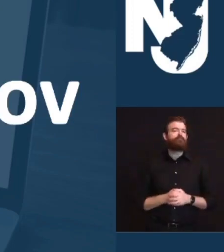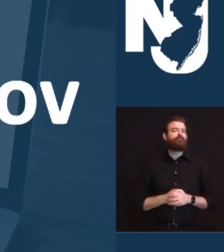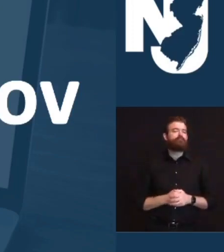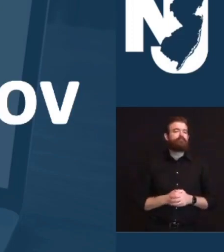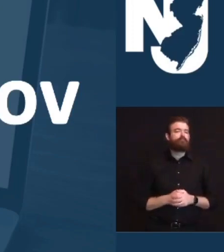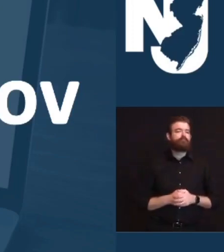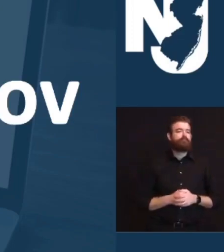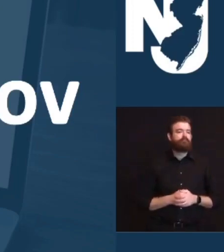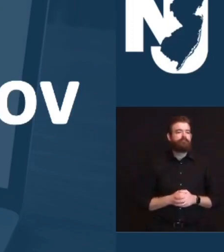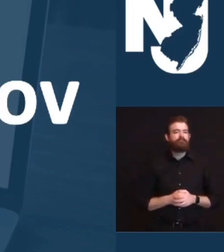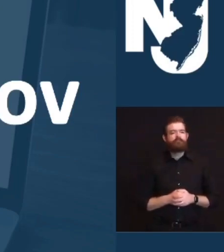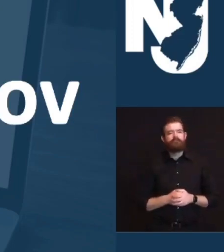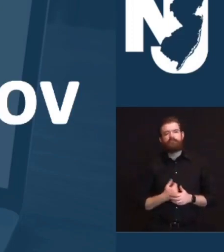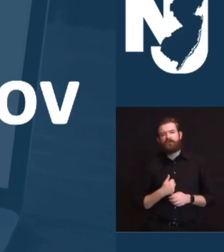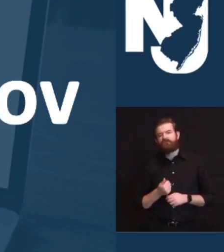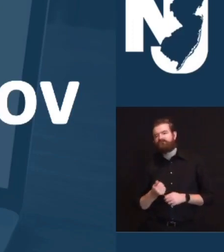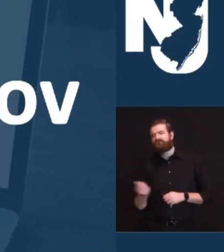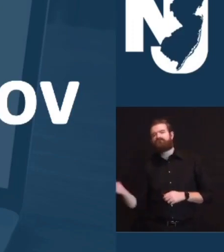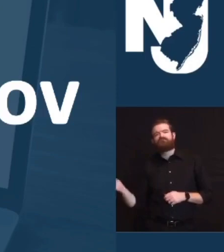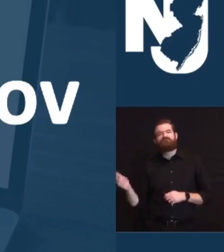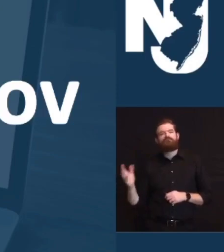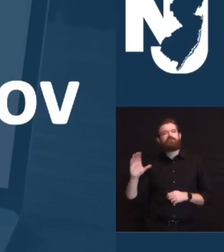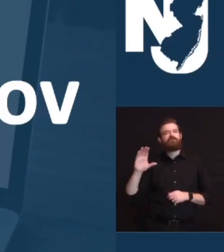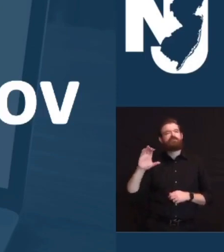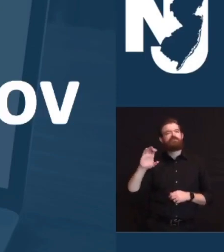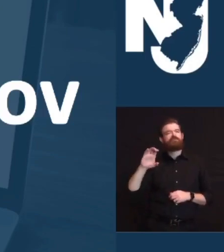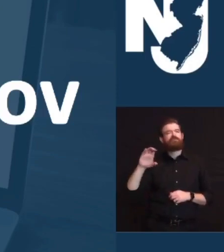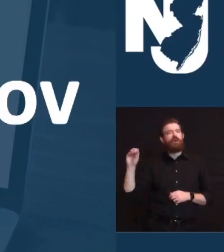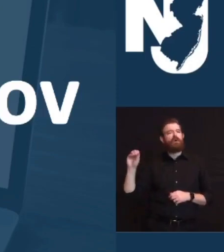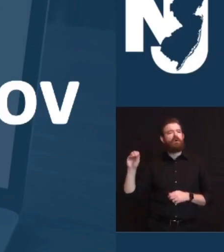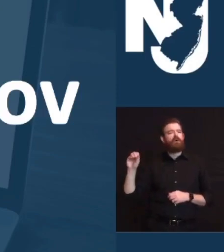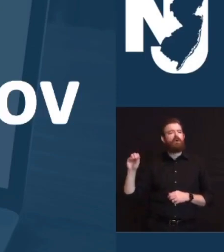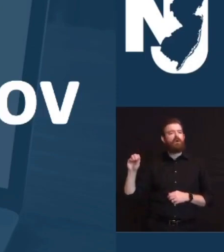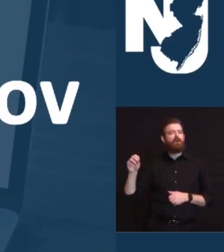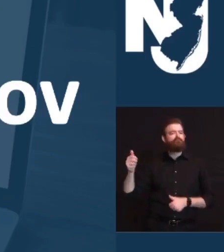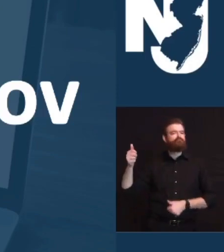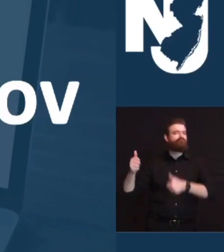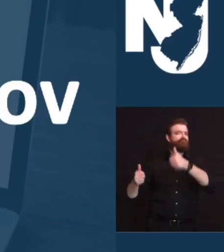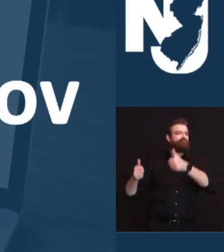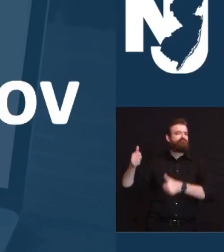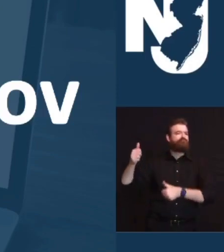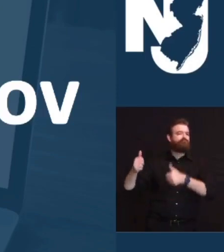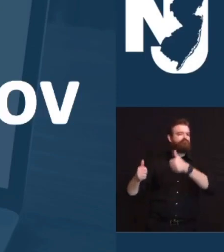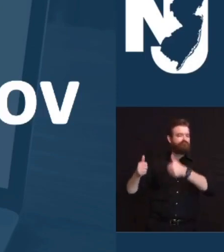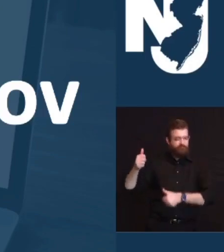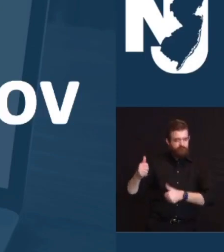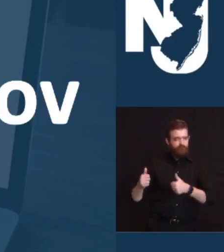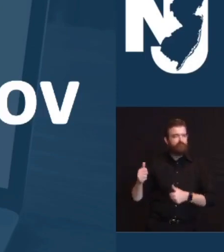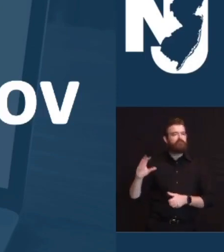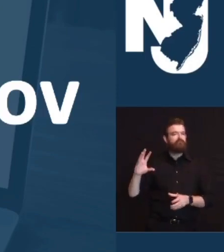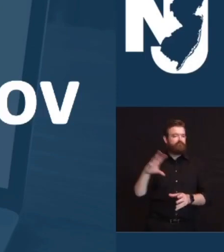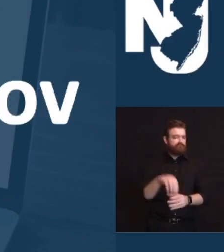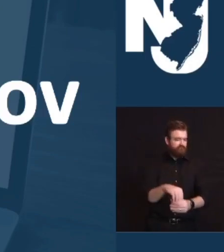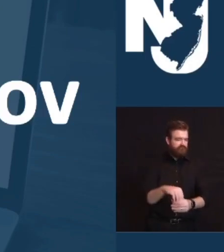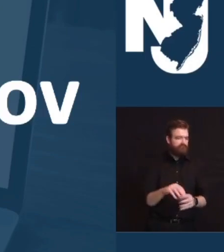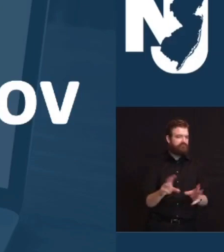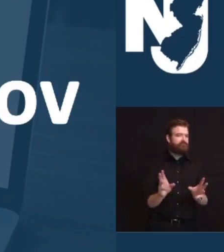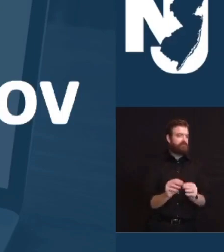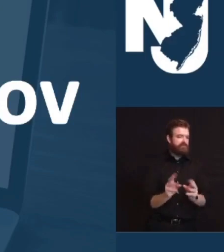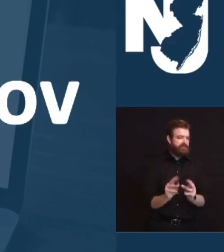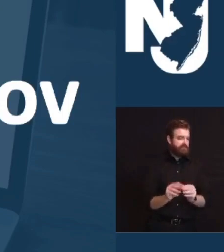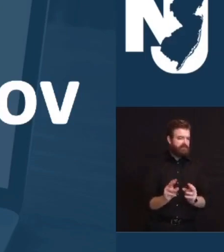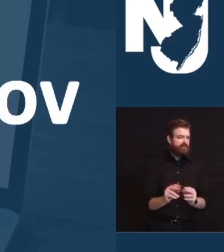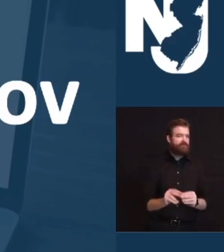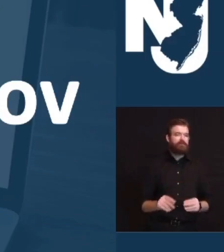other CEOs on, and collectively that CEO council committed to 30,000 incremental hires by the